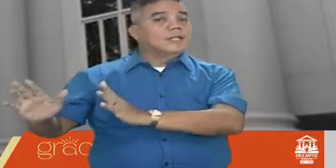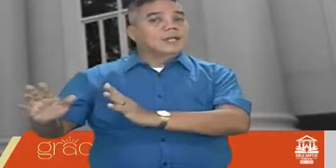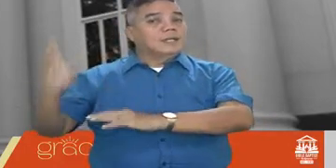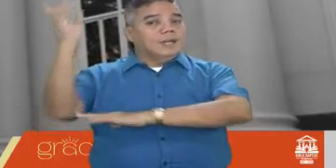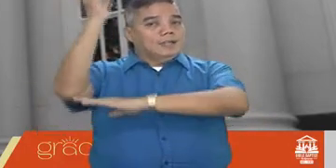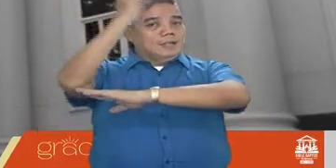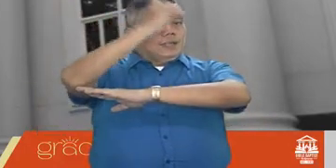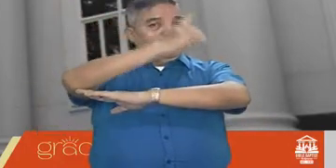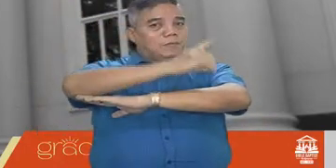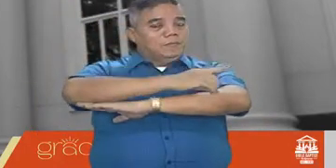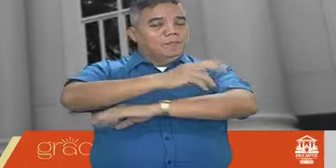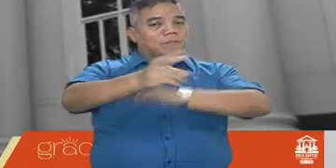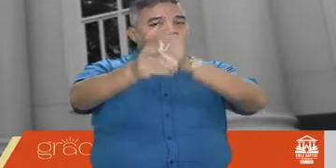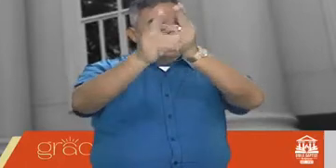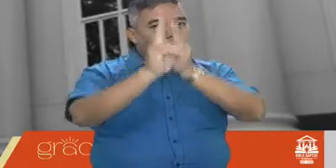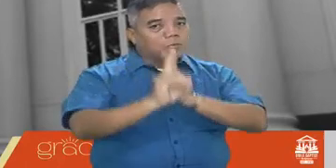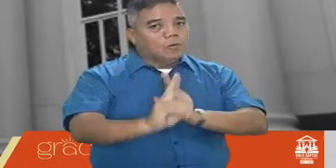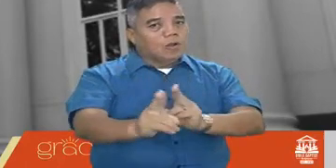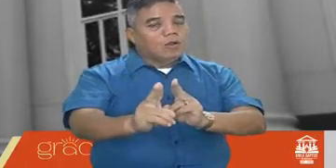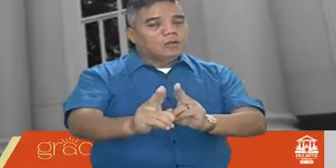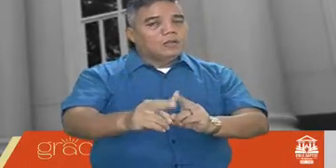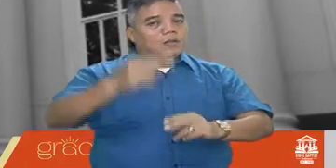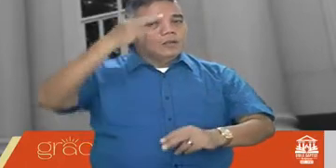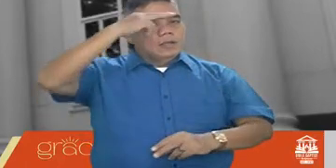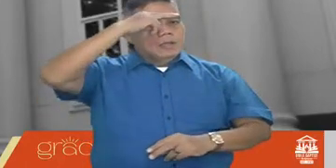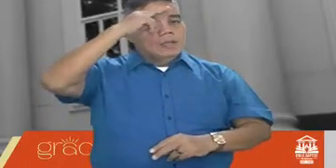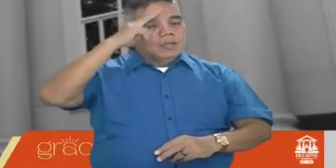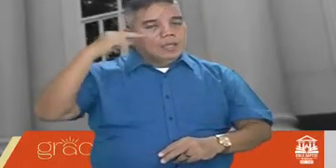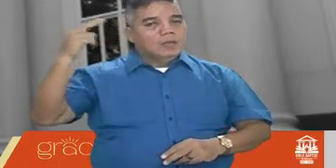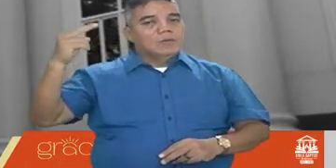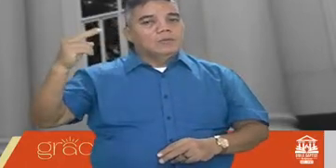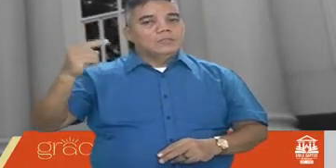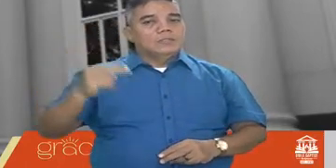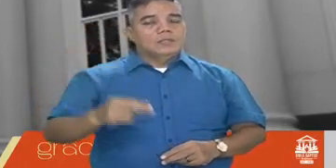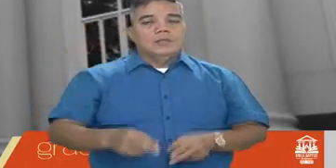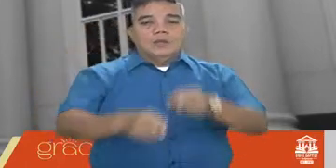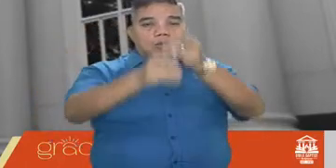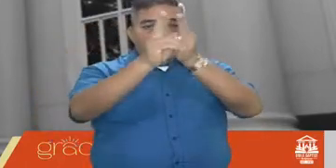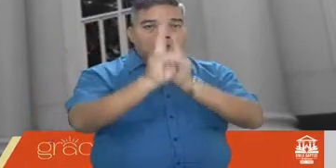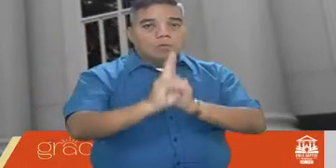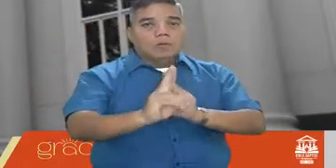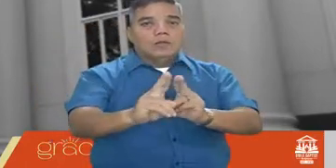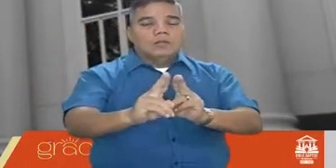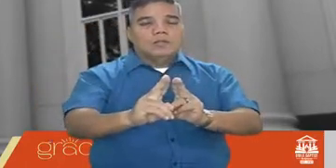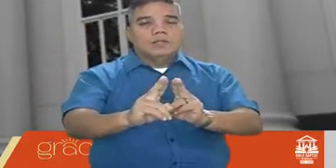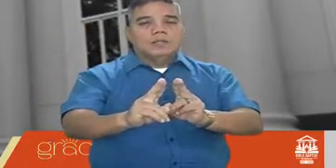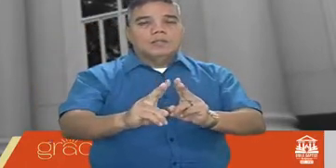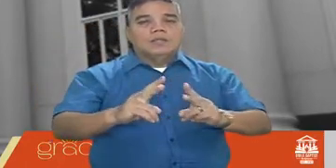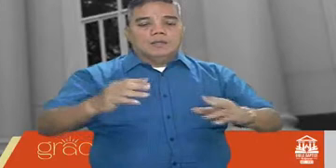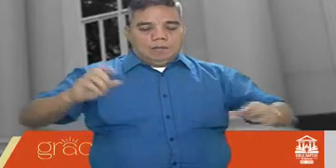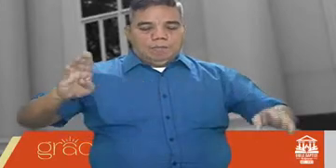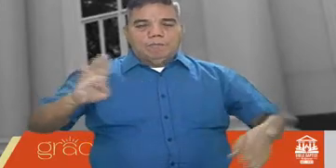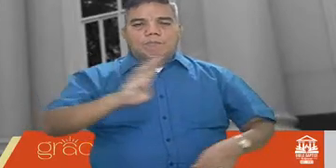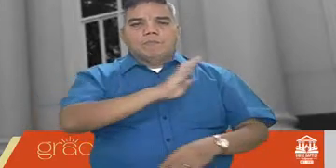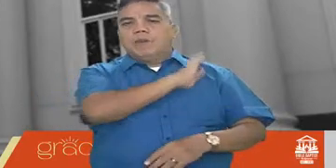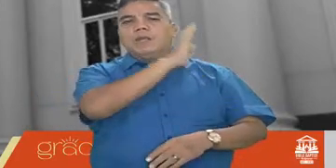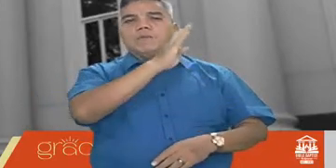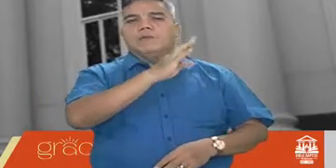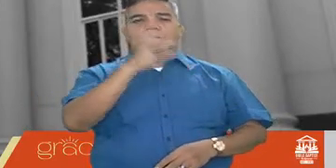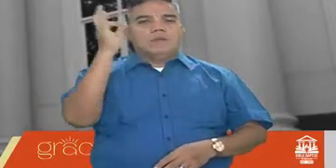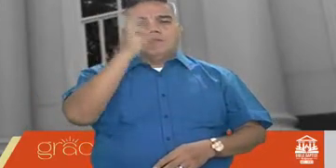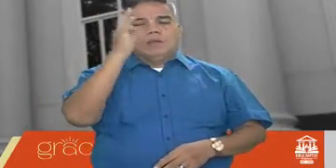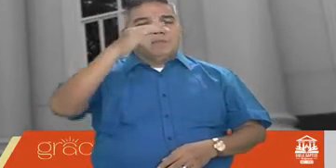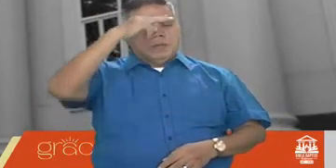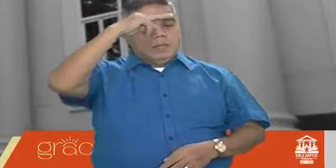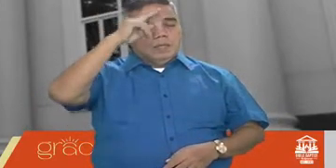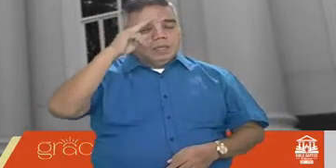day to honor heroes, to honor the bravery of those